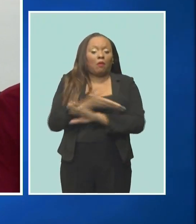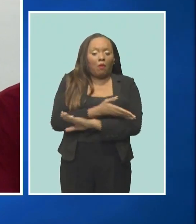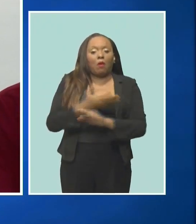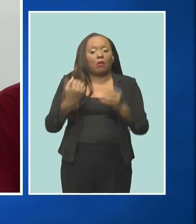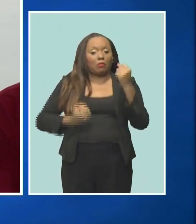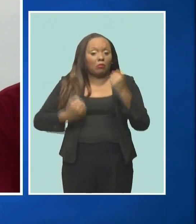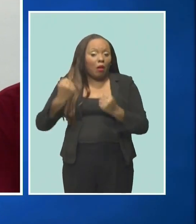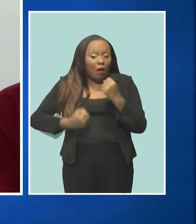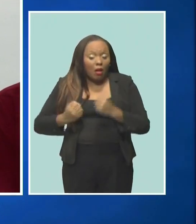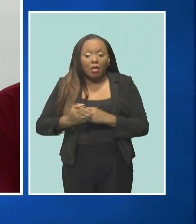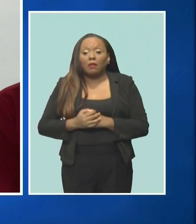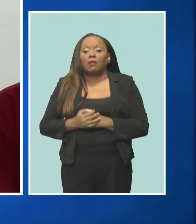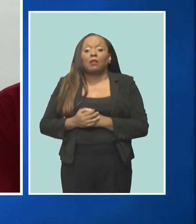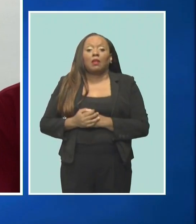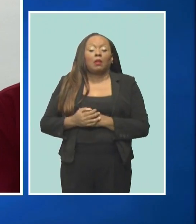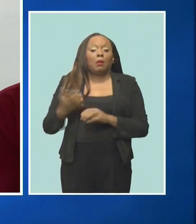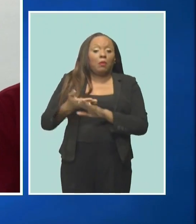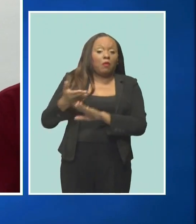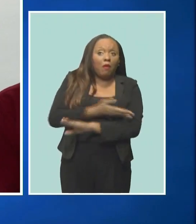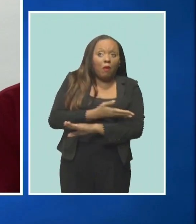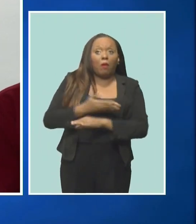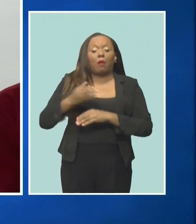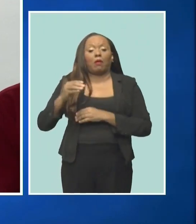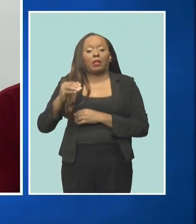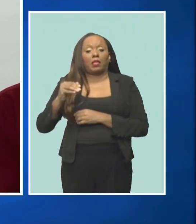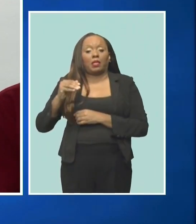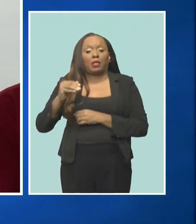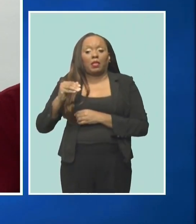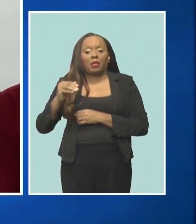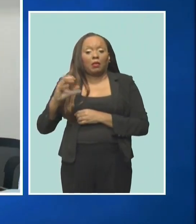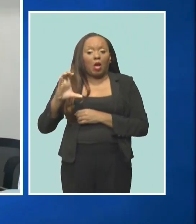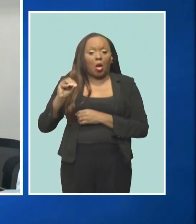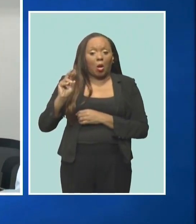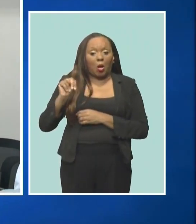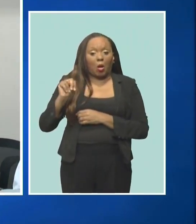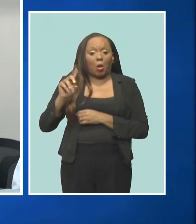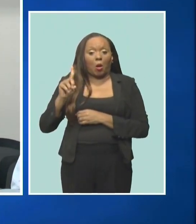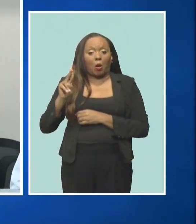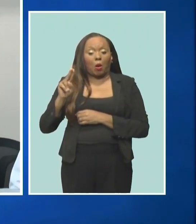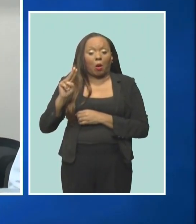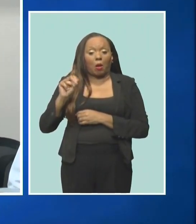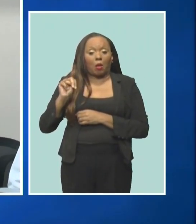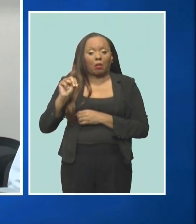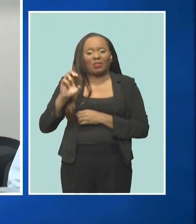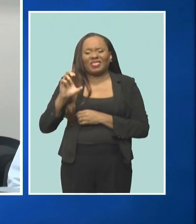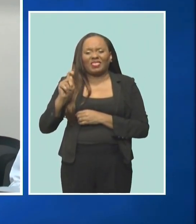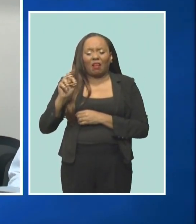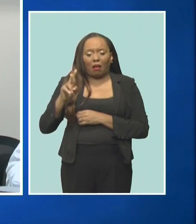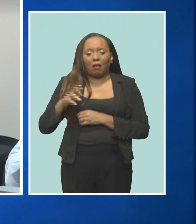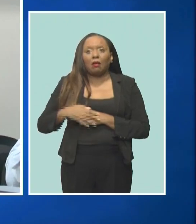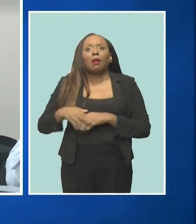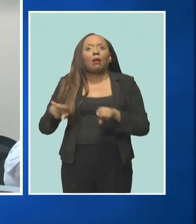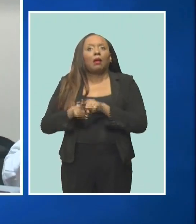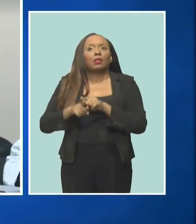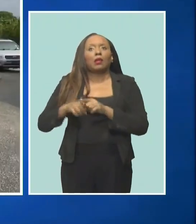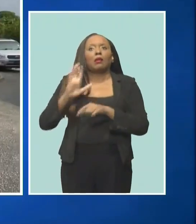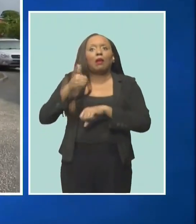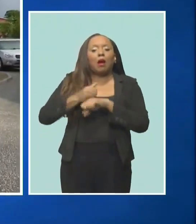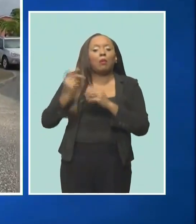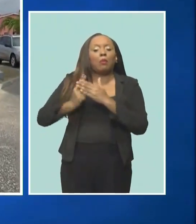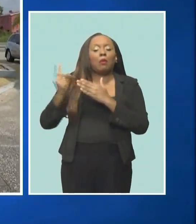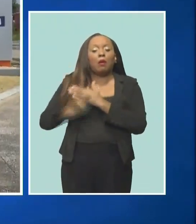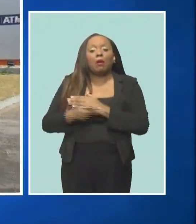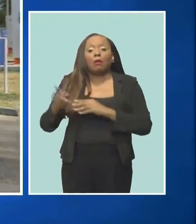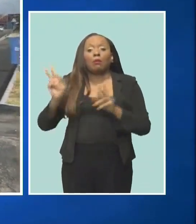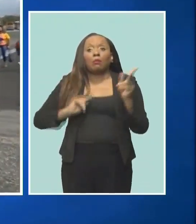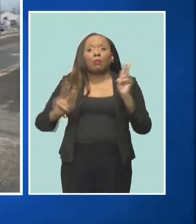and certainly conducting on the roads. Acting Prime Minister Bradshaw says BCC is also developing a program for those who are interested